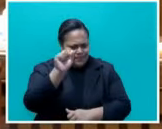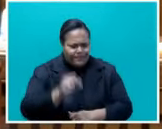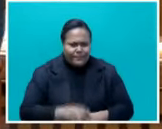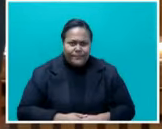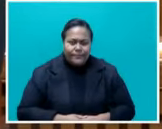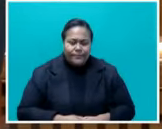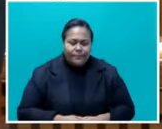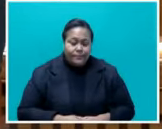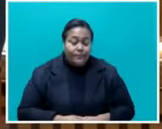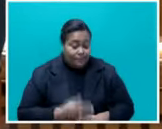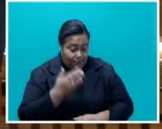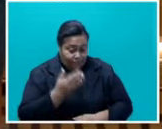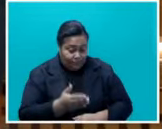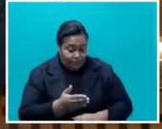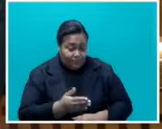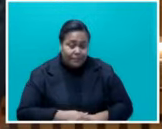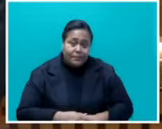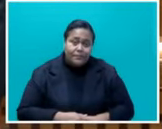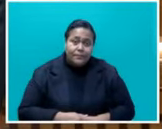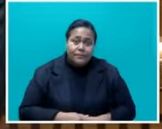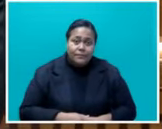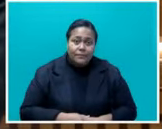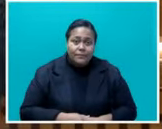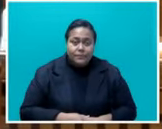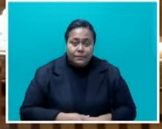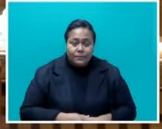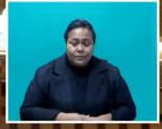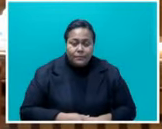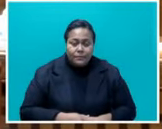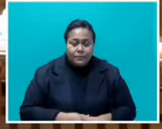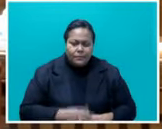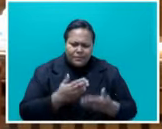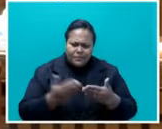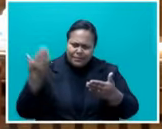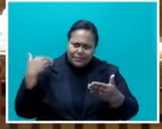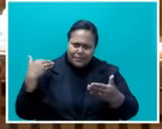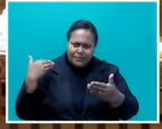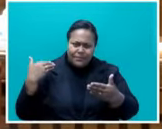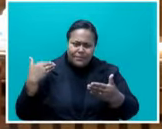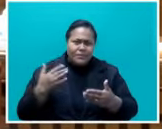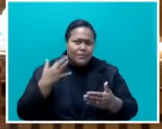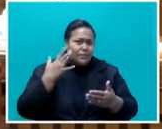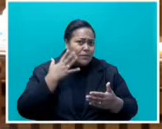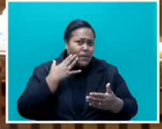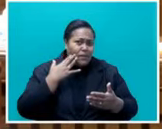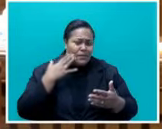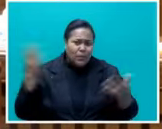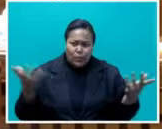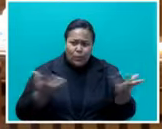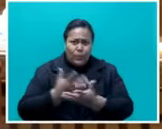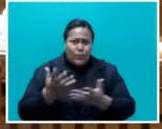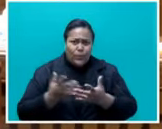Honourable Speaker, this amendment goes back to the litigation that we have against